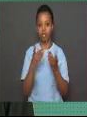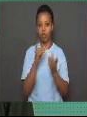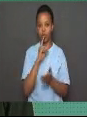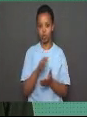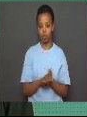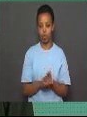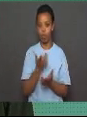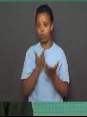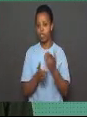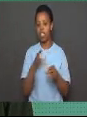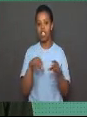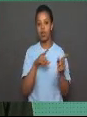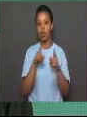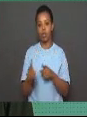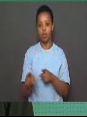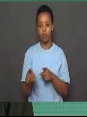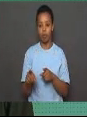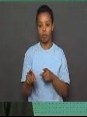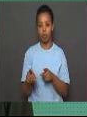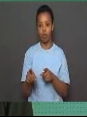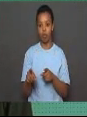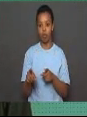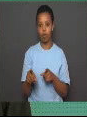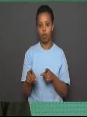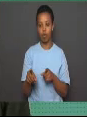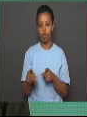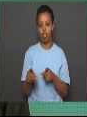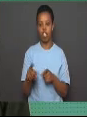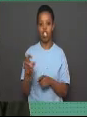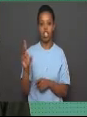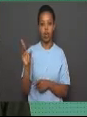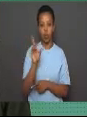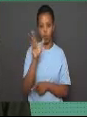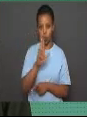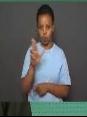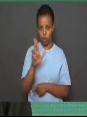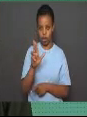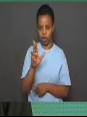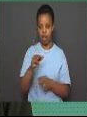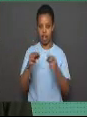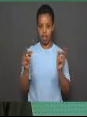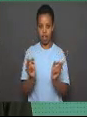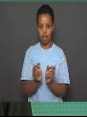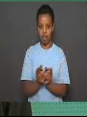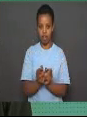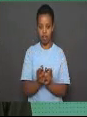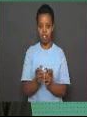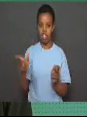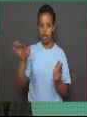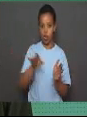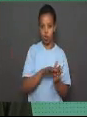We discussed the characteristics of ponds, lakes,